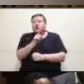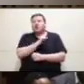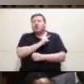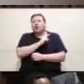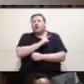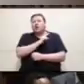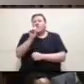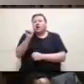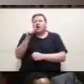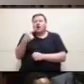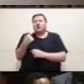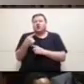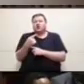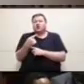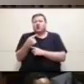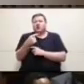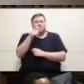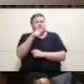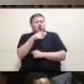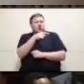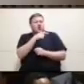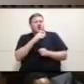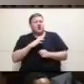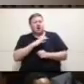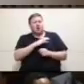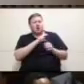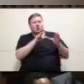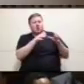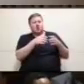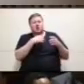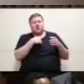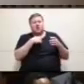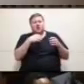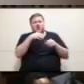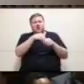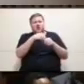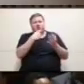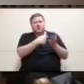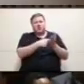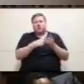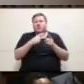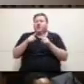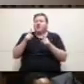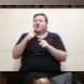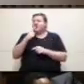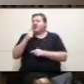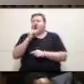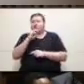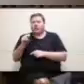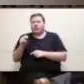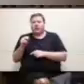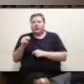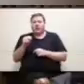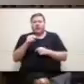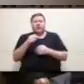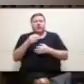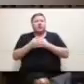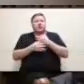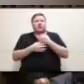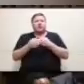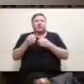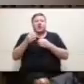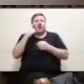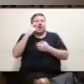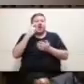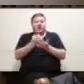AG think that a person is a councillor when they participated in procurement and you say they were not? And you would have told that and produced evidence for